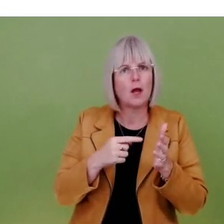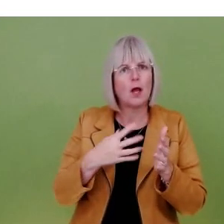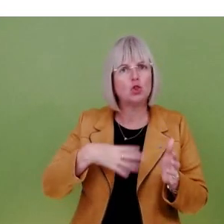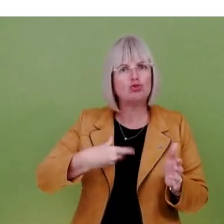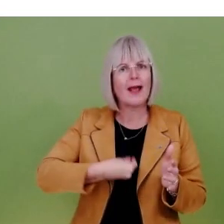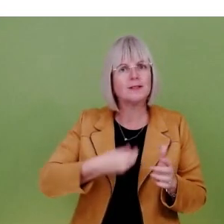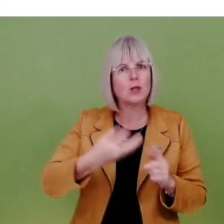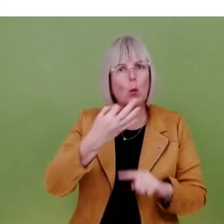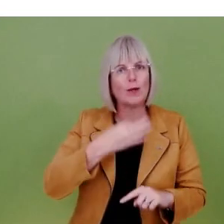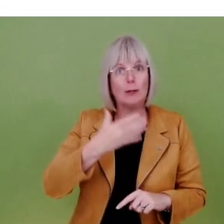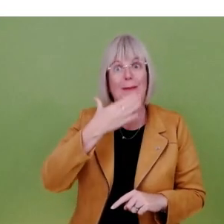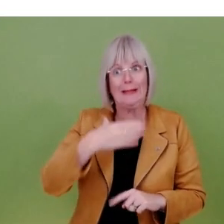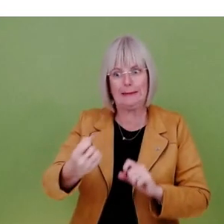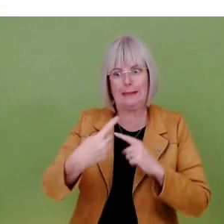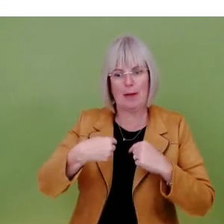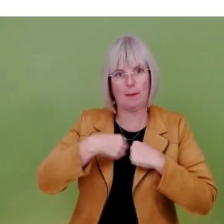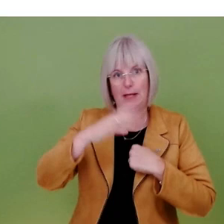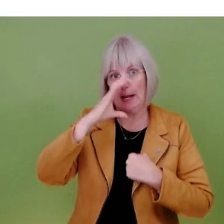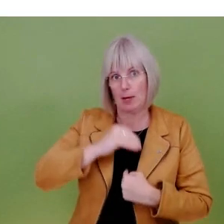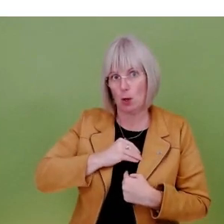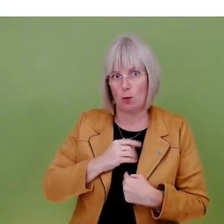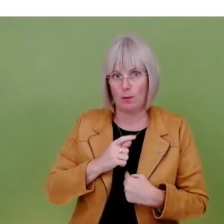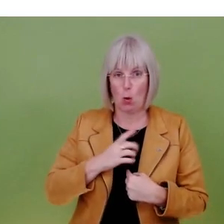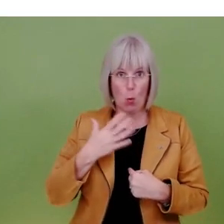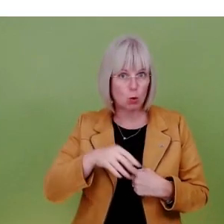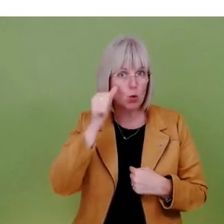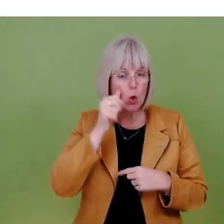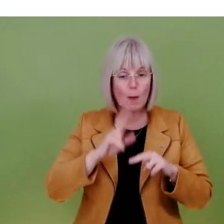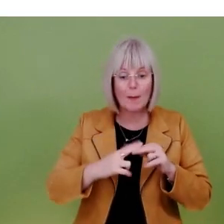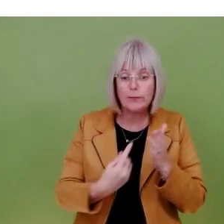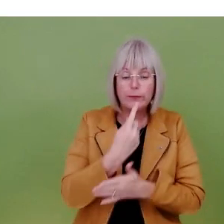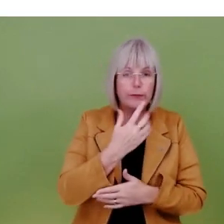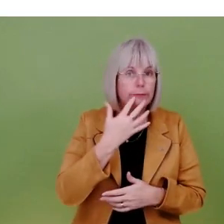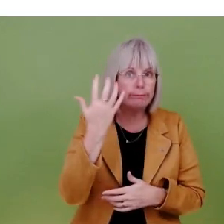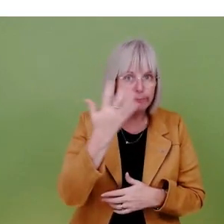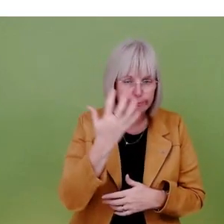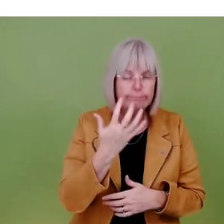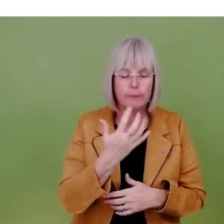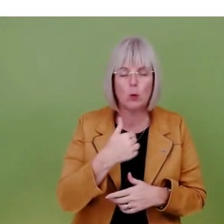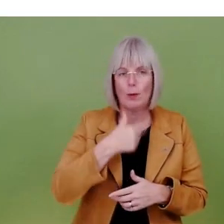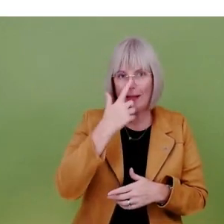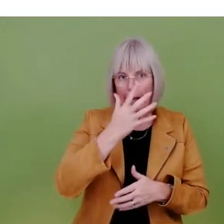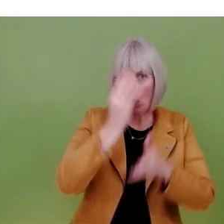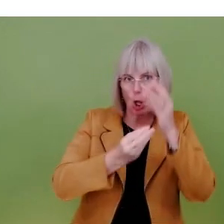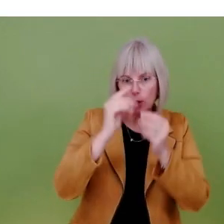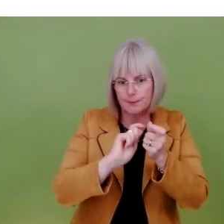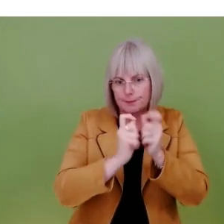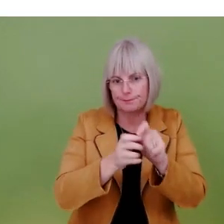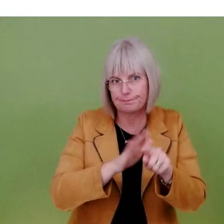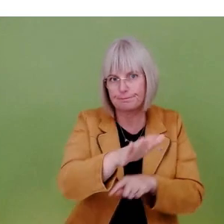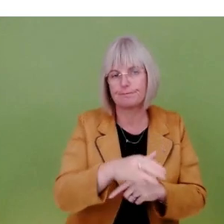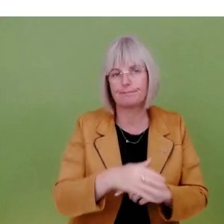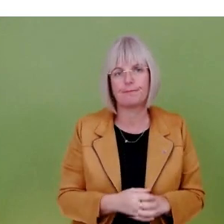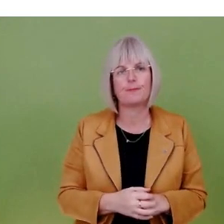understand. And I suppose I'd like to finish this by, again, thanking the panel for joining us today and also for the recordings.